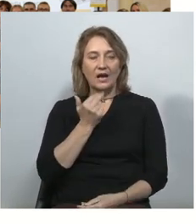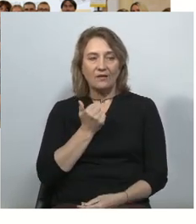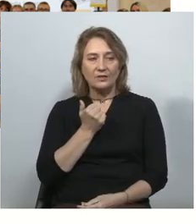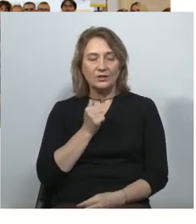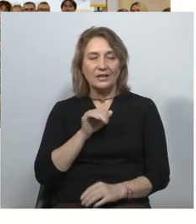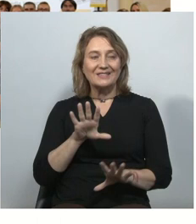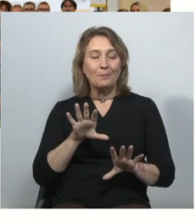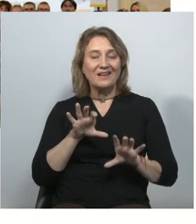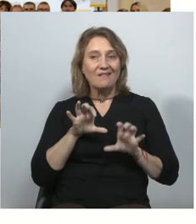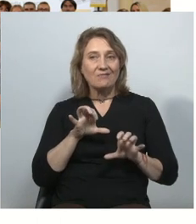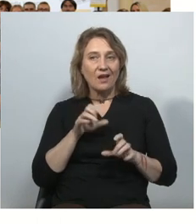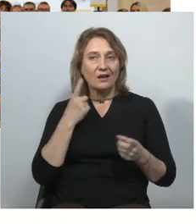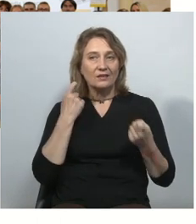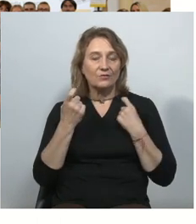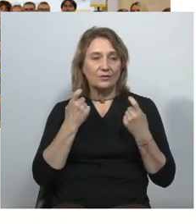way,